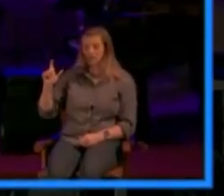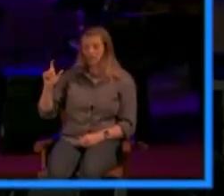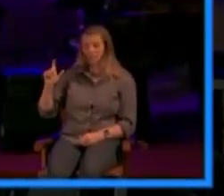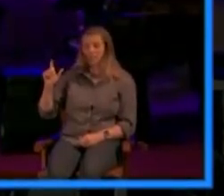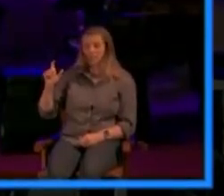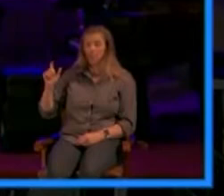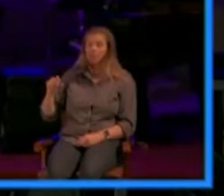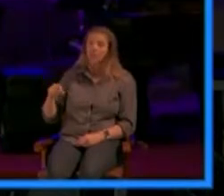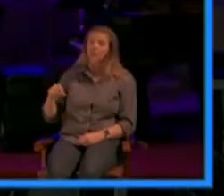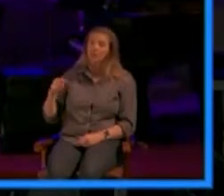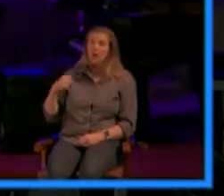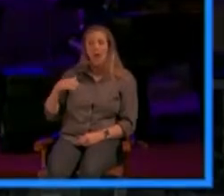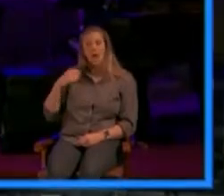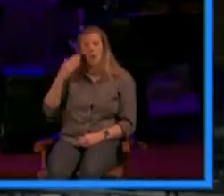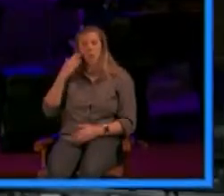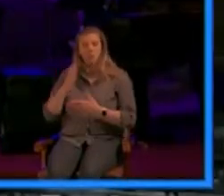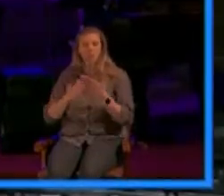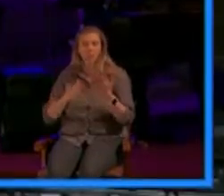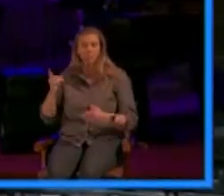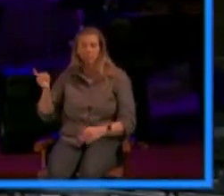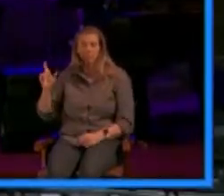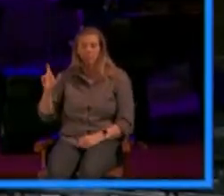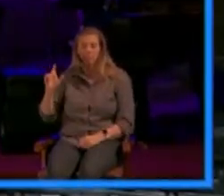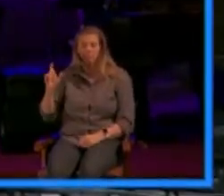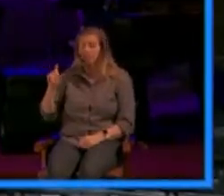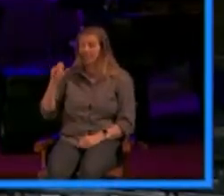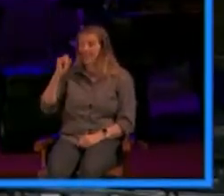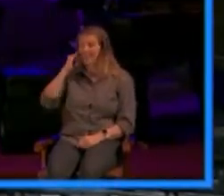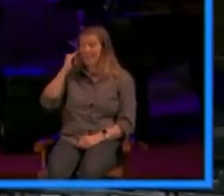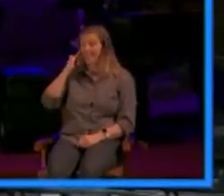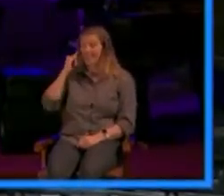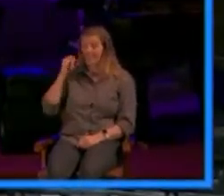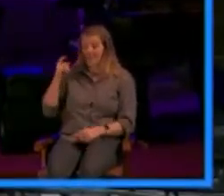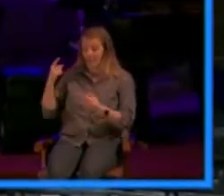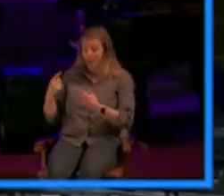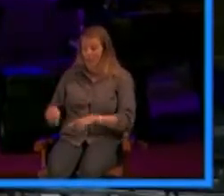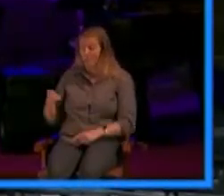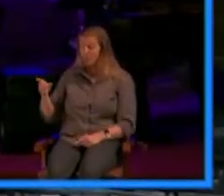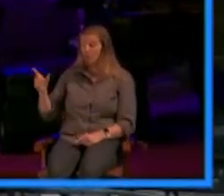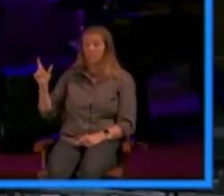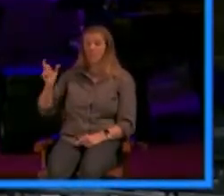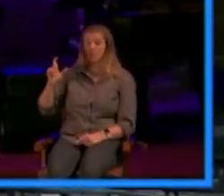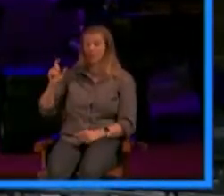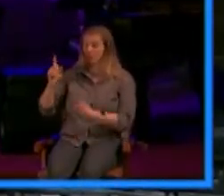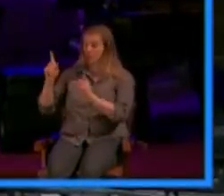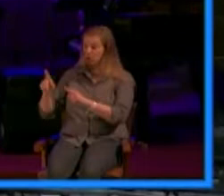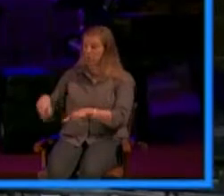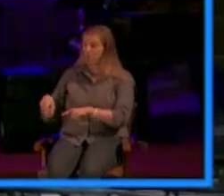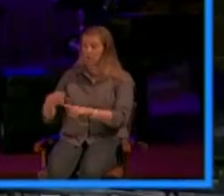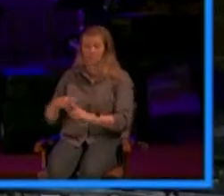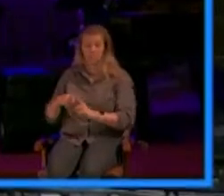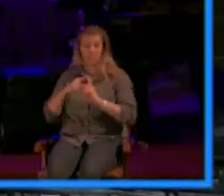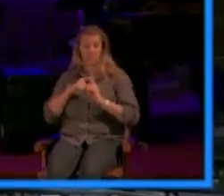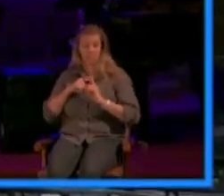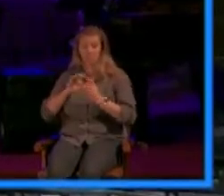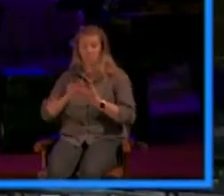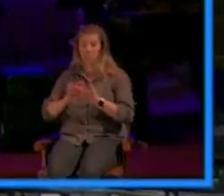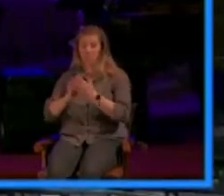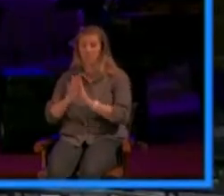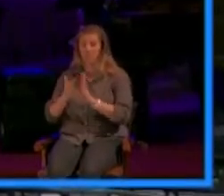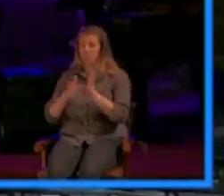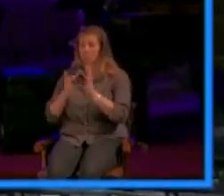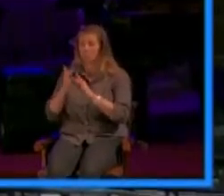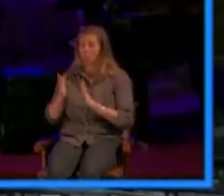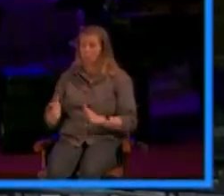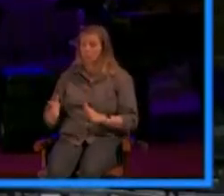I've known some, but they will be ostracized by family and friends and their community. And even me personally, when